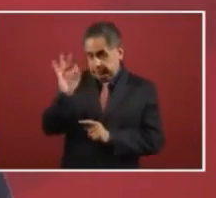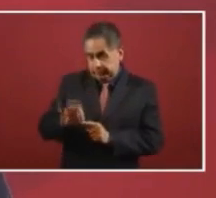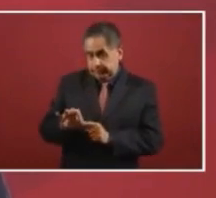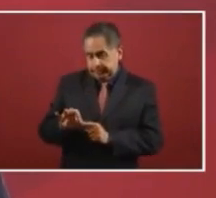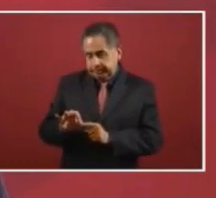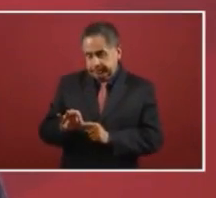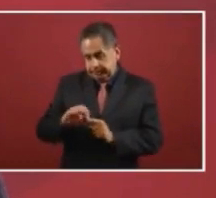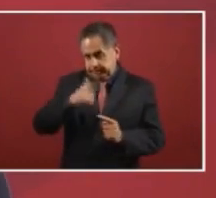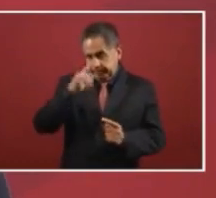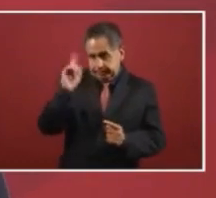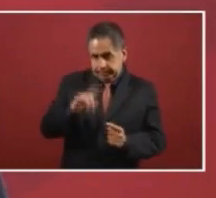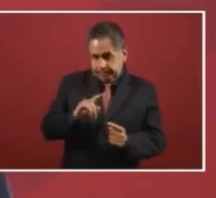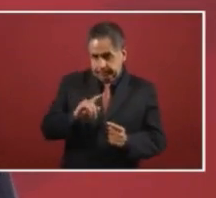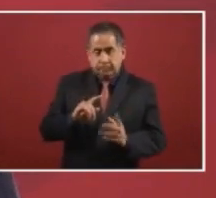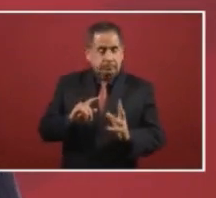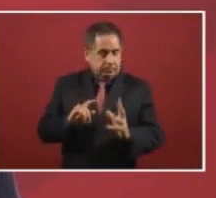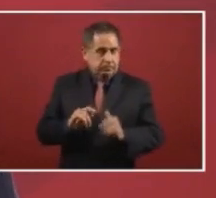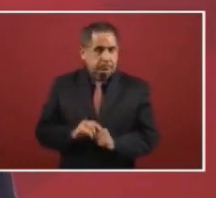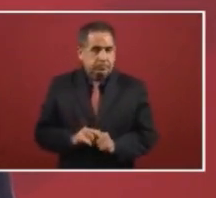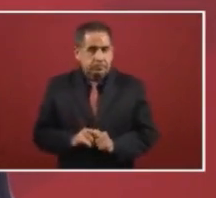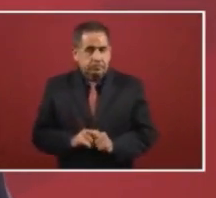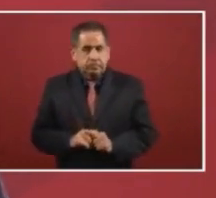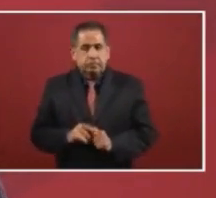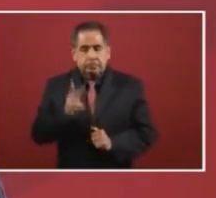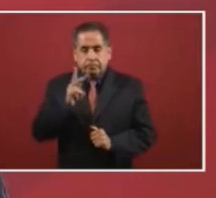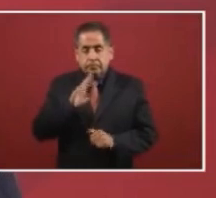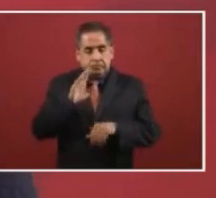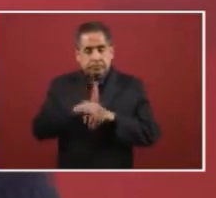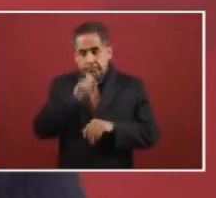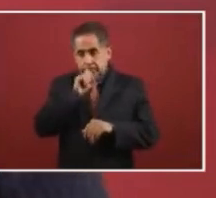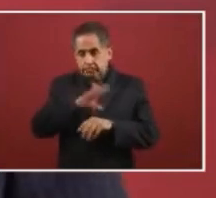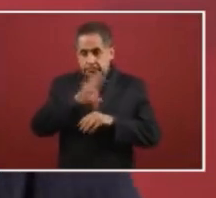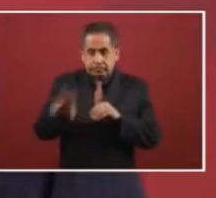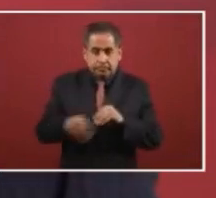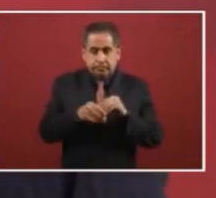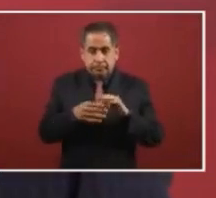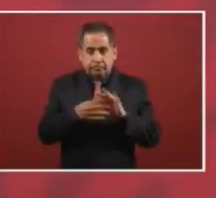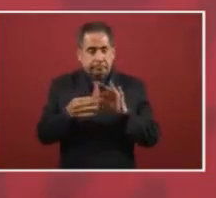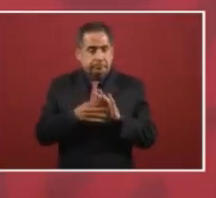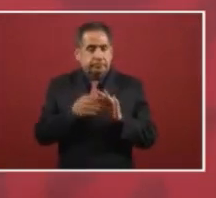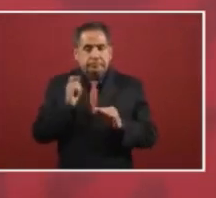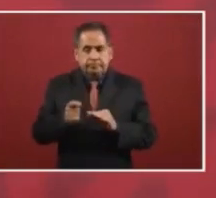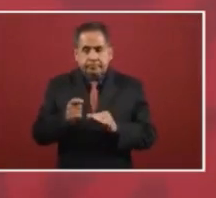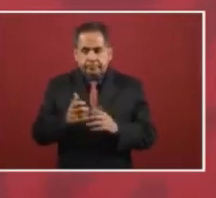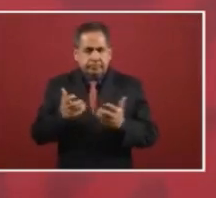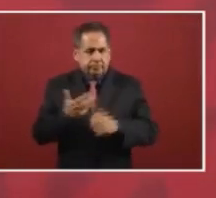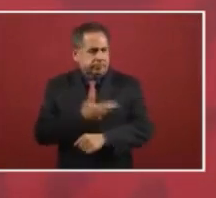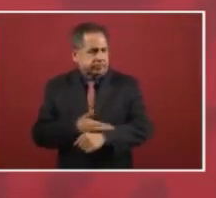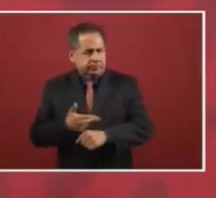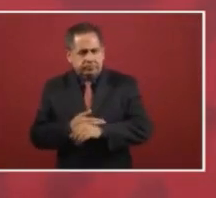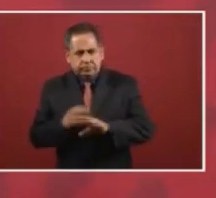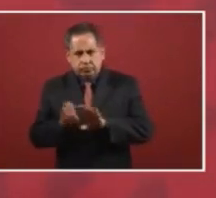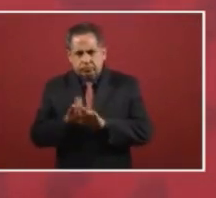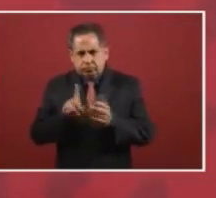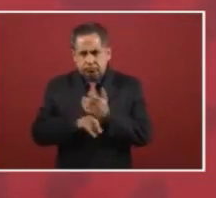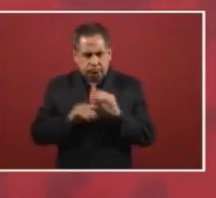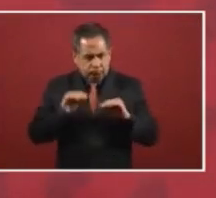which 33% would be the original. But additionally,